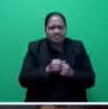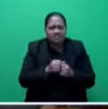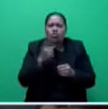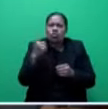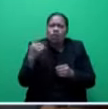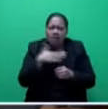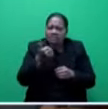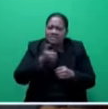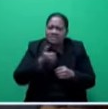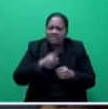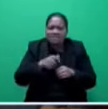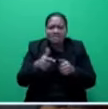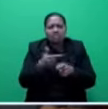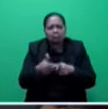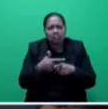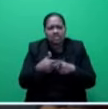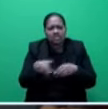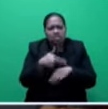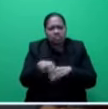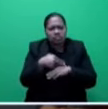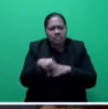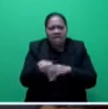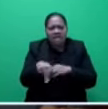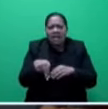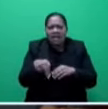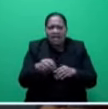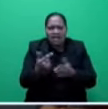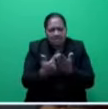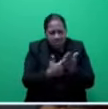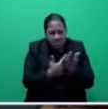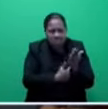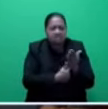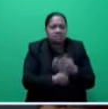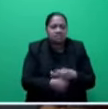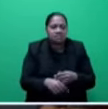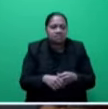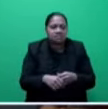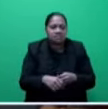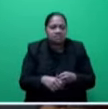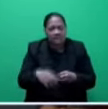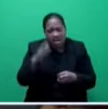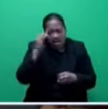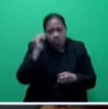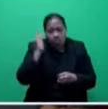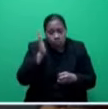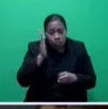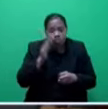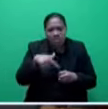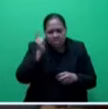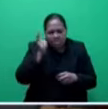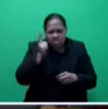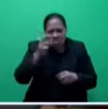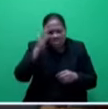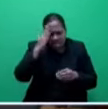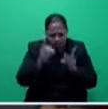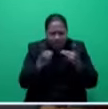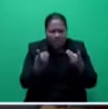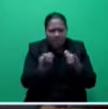numeracy lessons through these radio stations. Heads of schools, with their teachers and heads of departments, prepared and